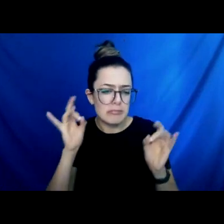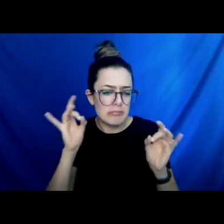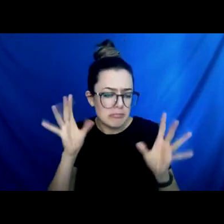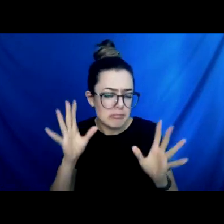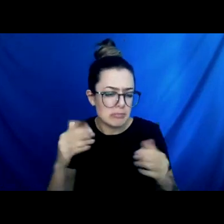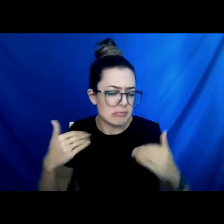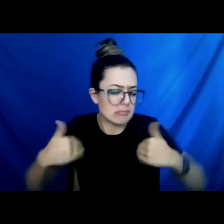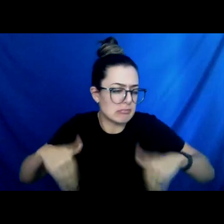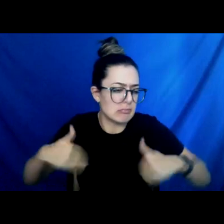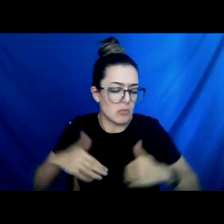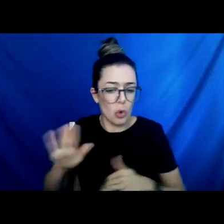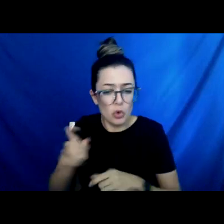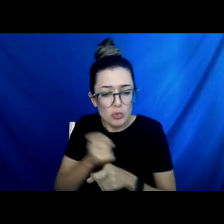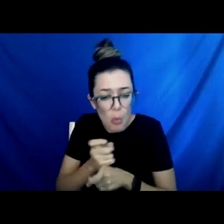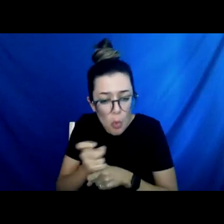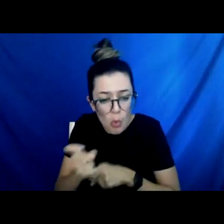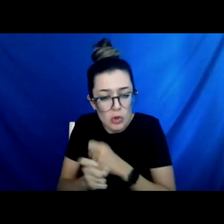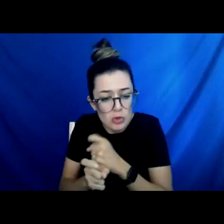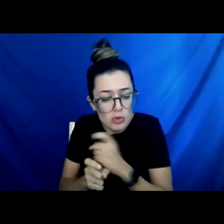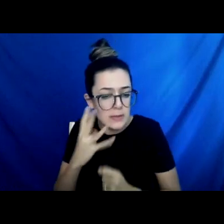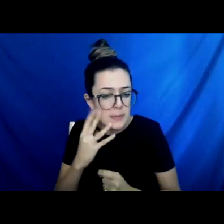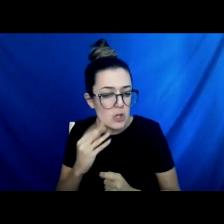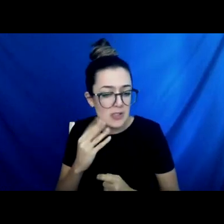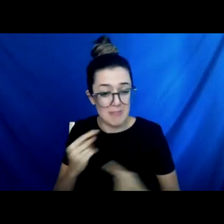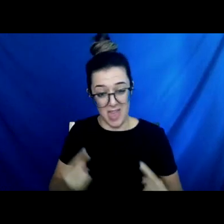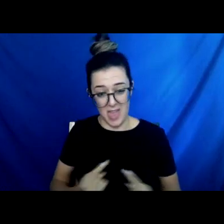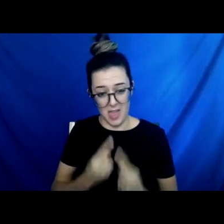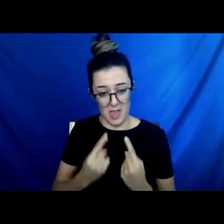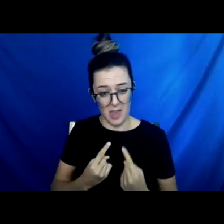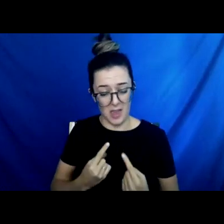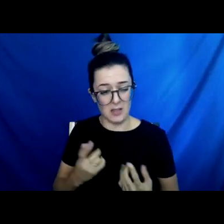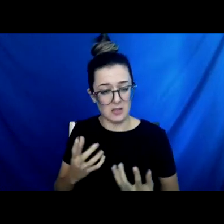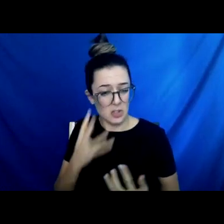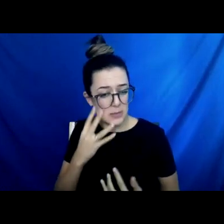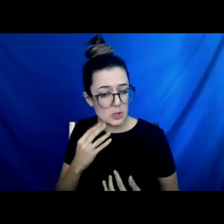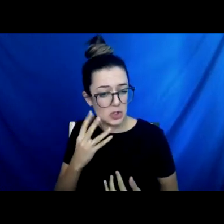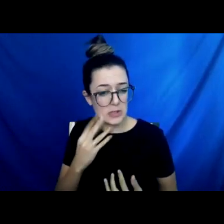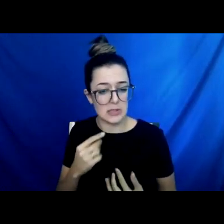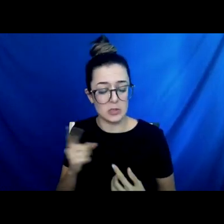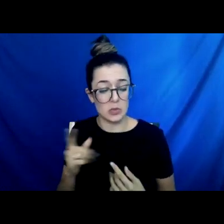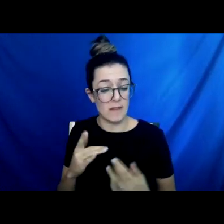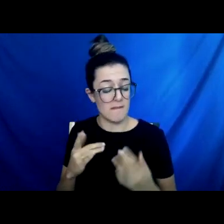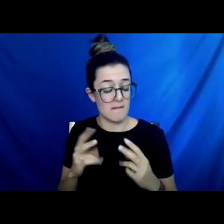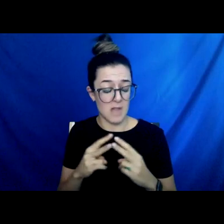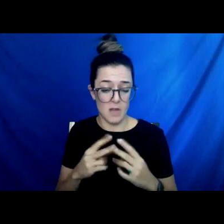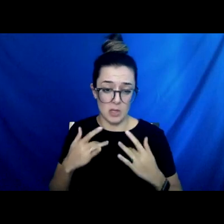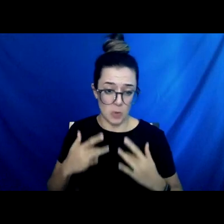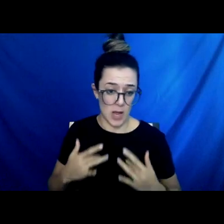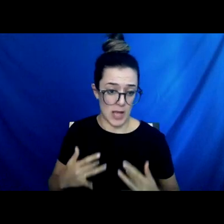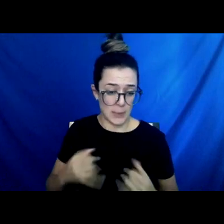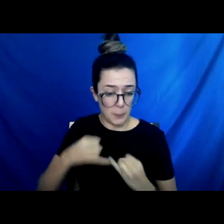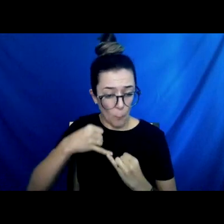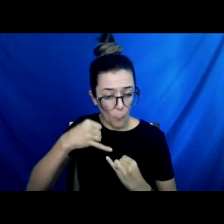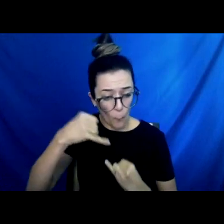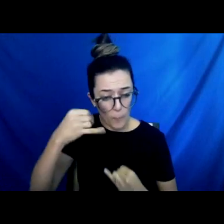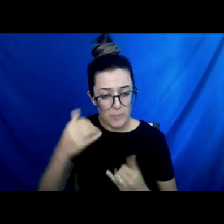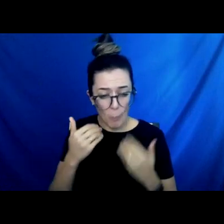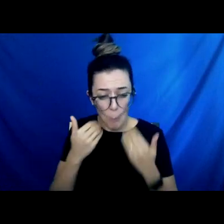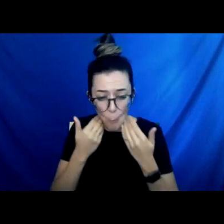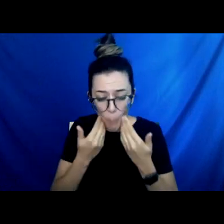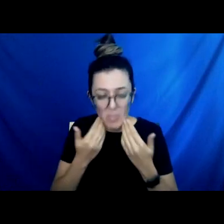tortured, the pain she was in, she was very depressed, very skinny, very sick. And I think she'd been in that hospital about a year at